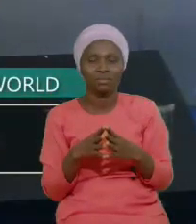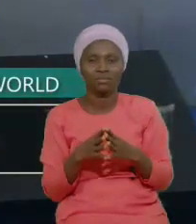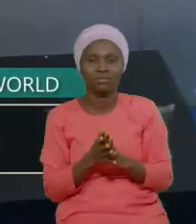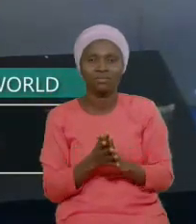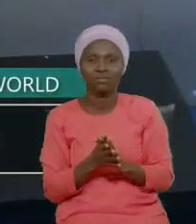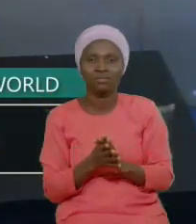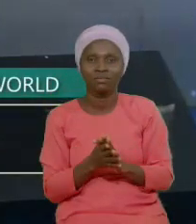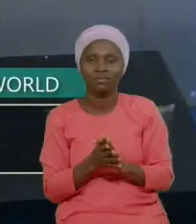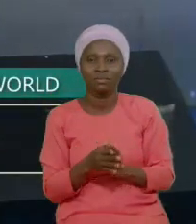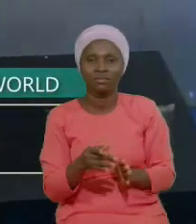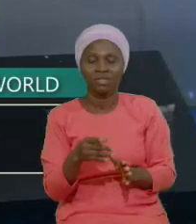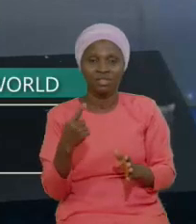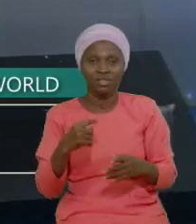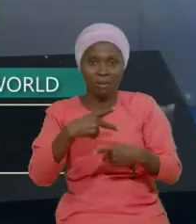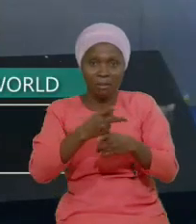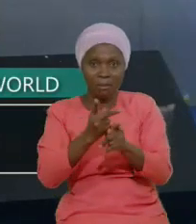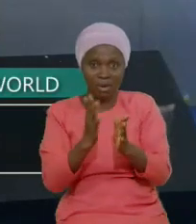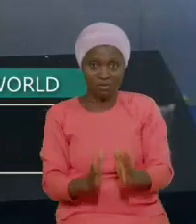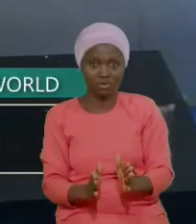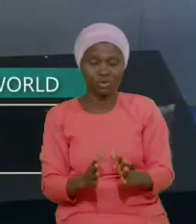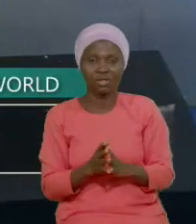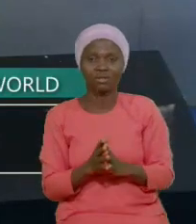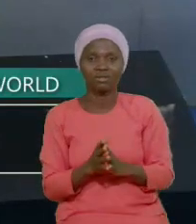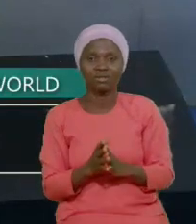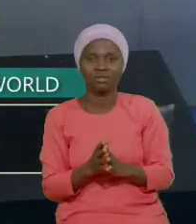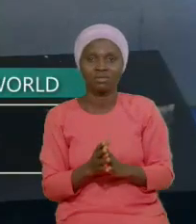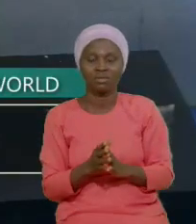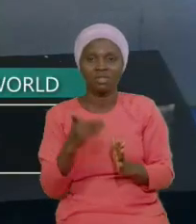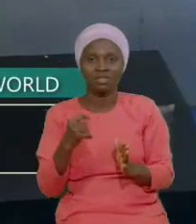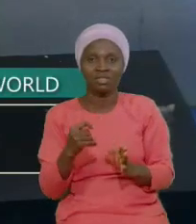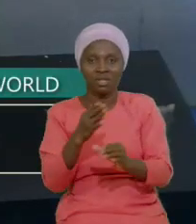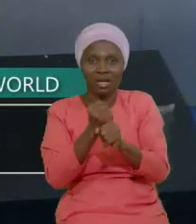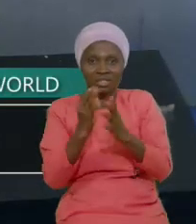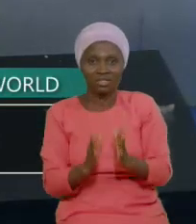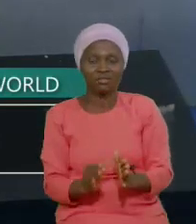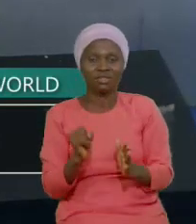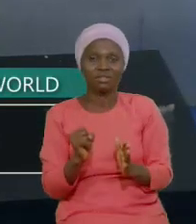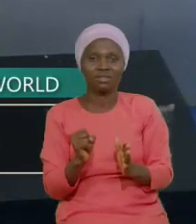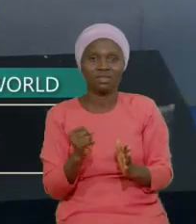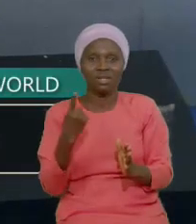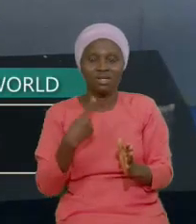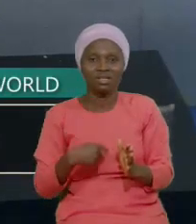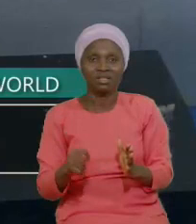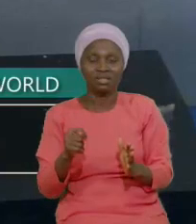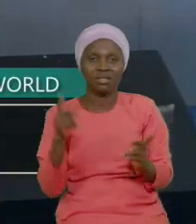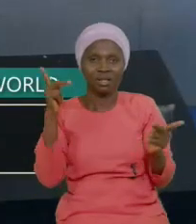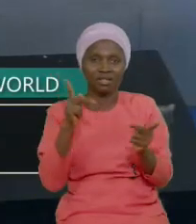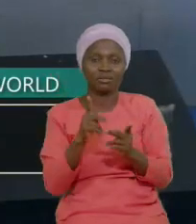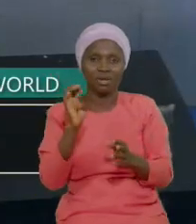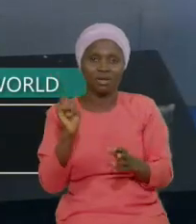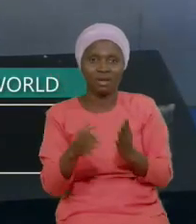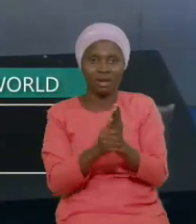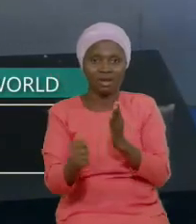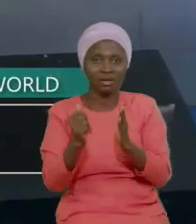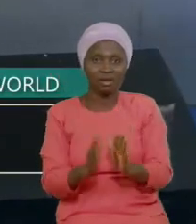The manufacturers, the achievers, the experts, the